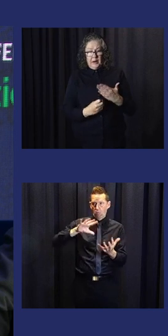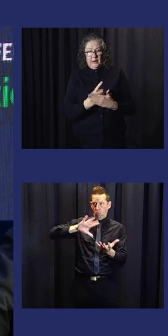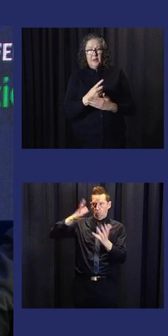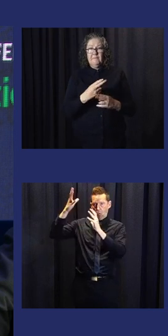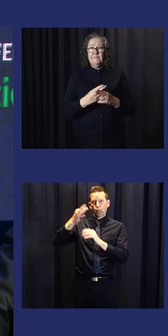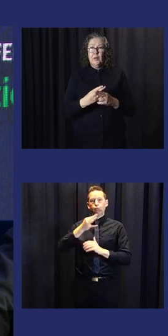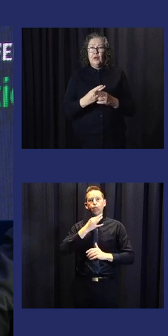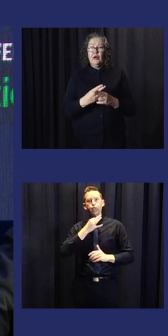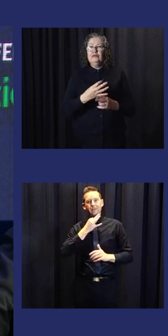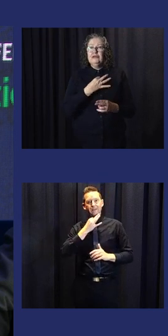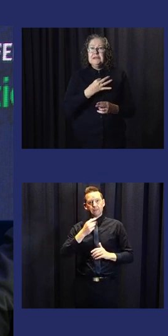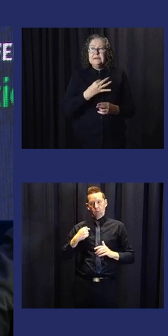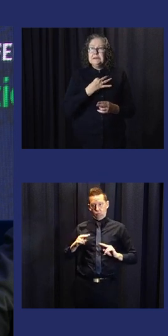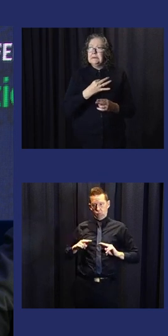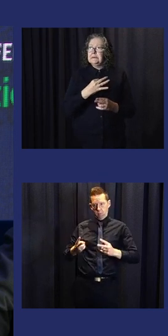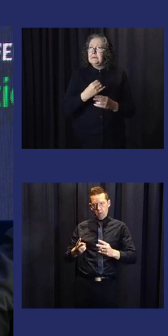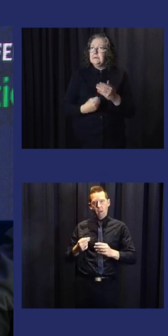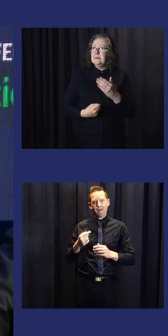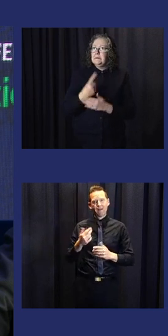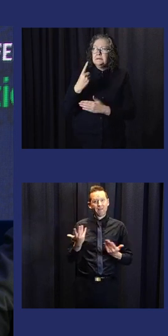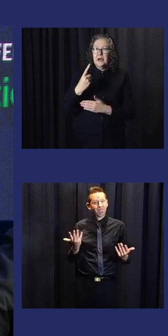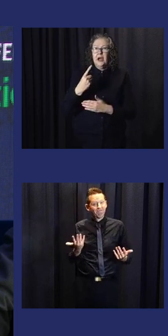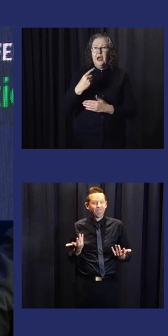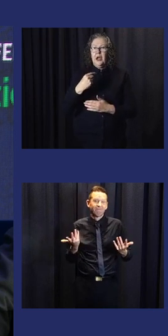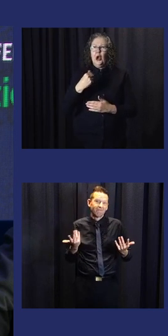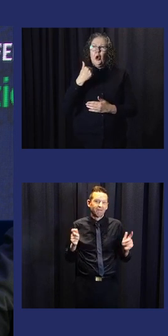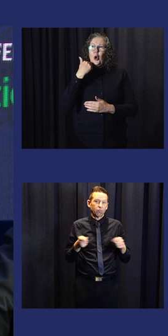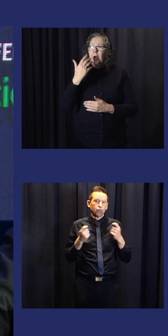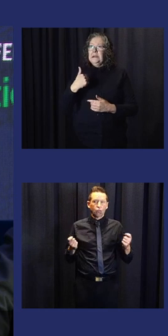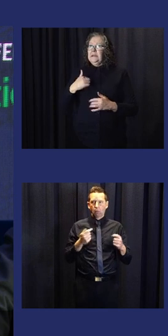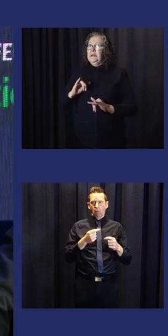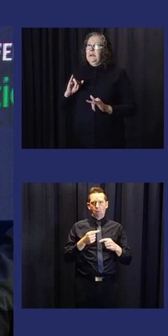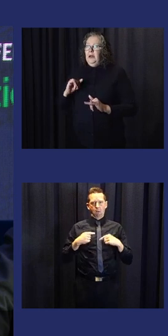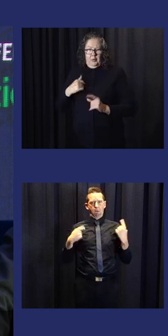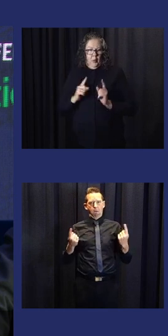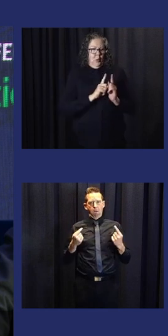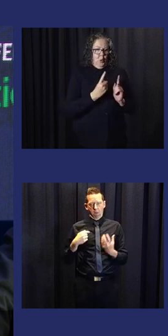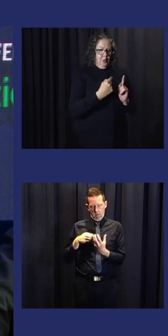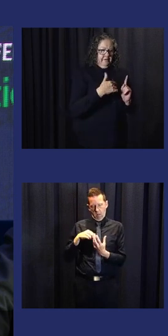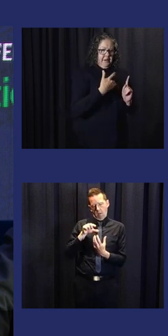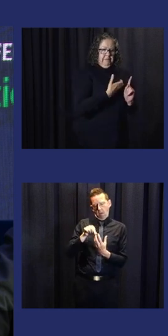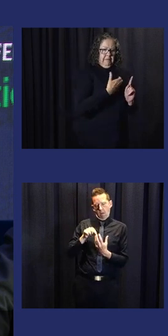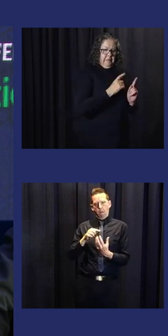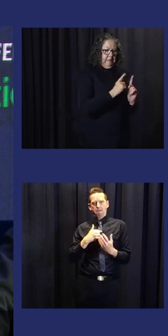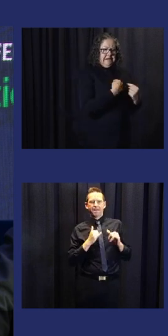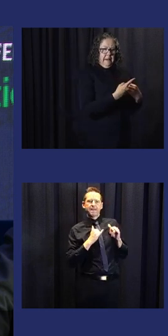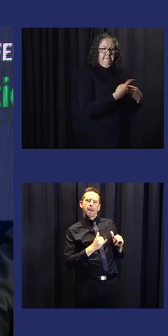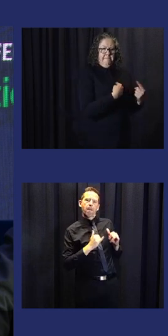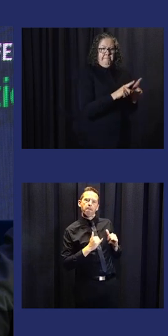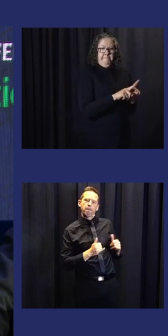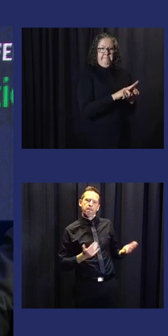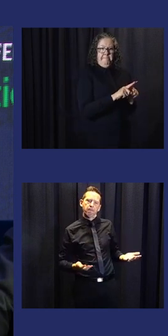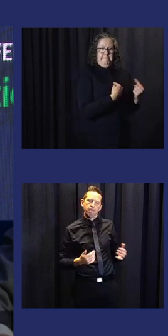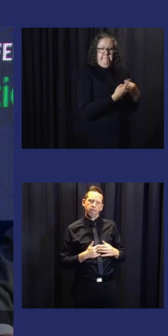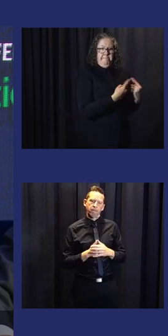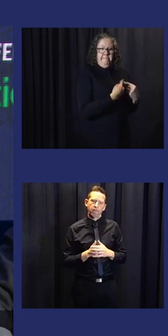and response is we are most comfortable with the ones that we feel are like us. And one of the things that we have to do is to